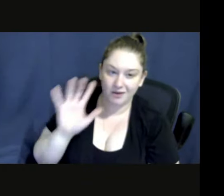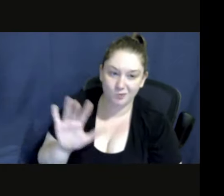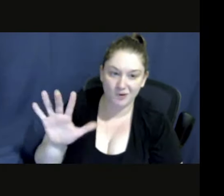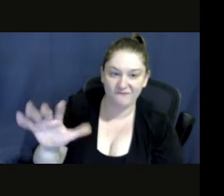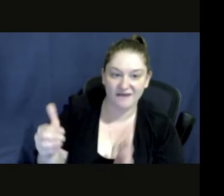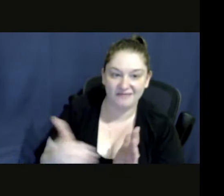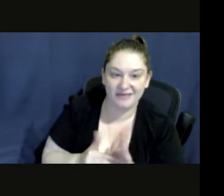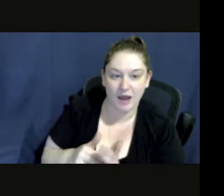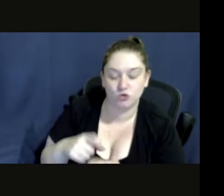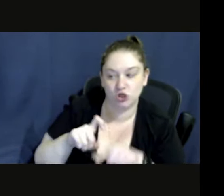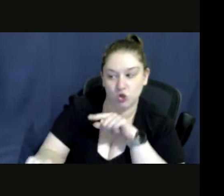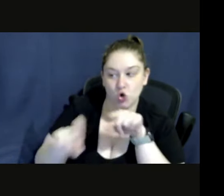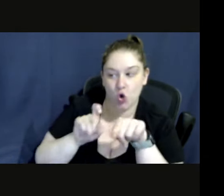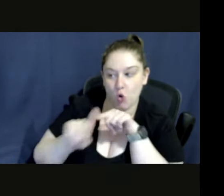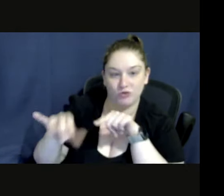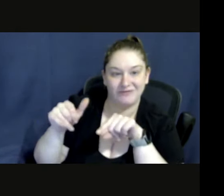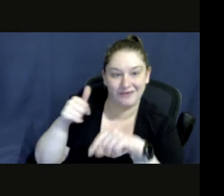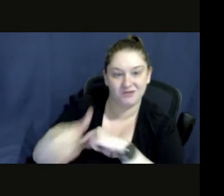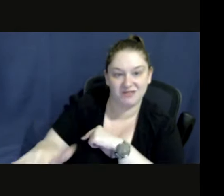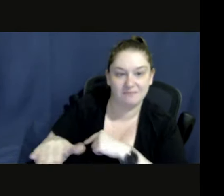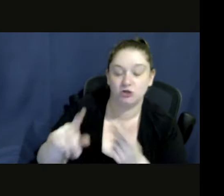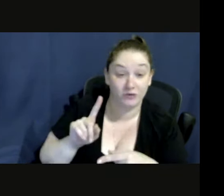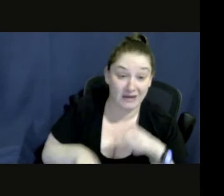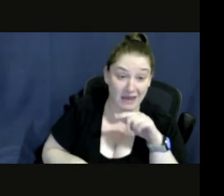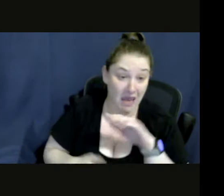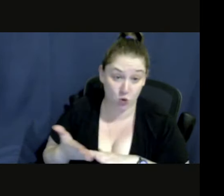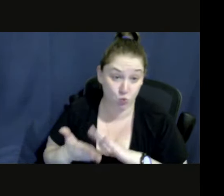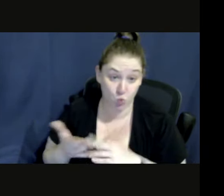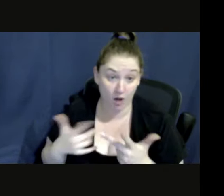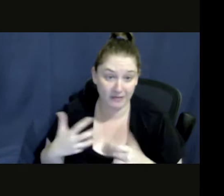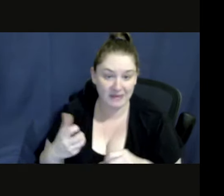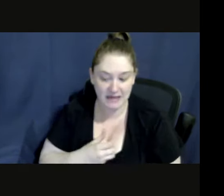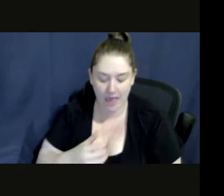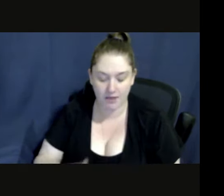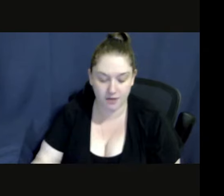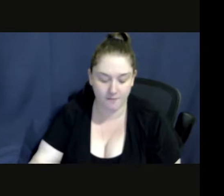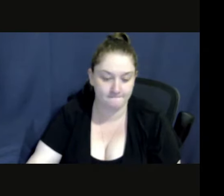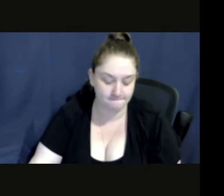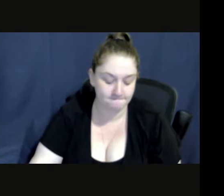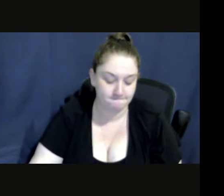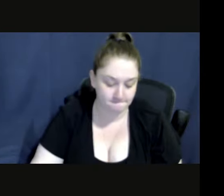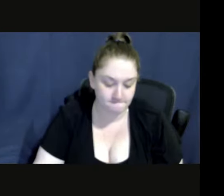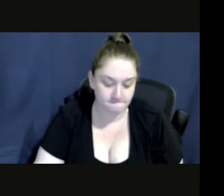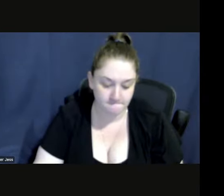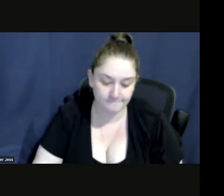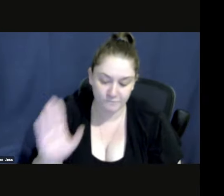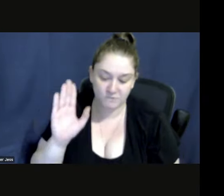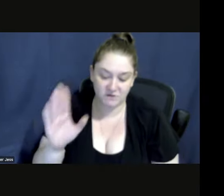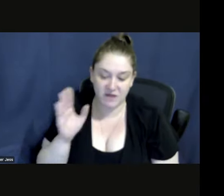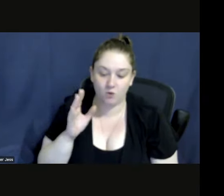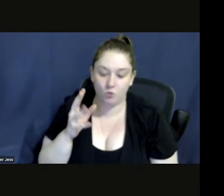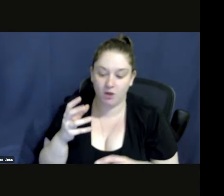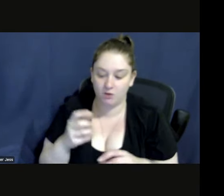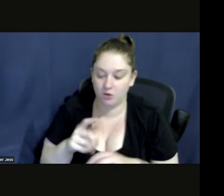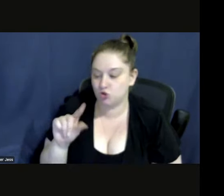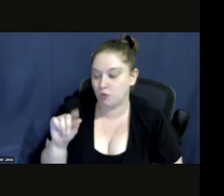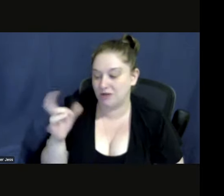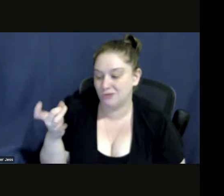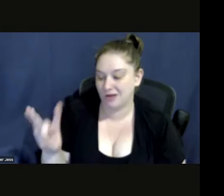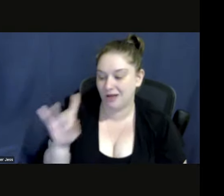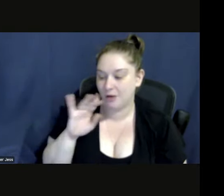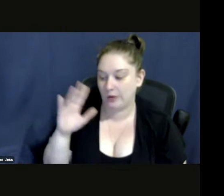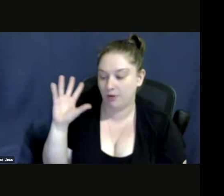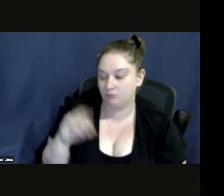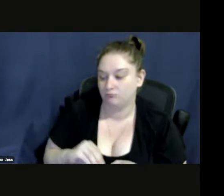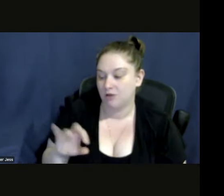calls. They're being dispatched to 5,000. They can't run 5,000, so other stations are having to run. They're going to run, in 2028, they're going to run 9,000